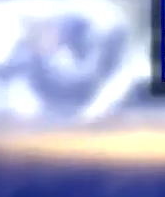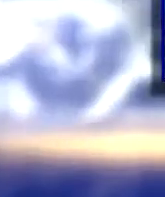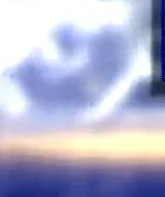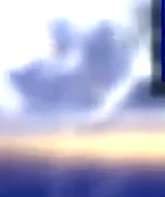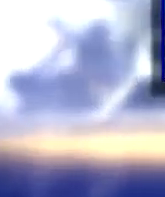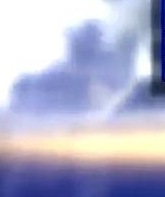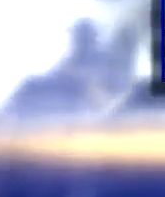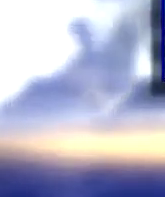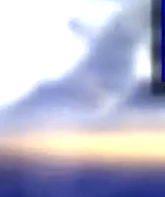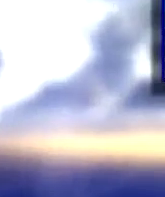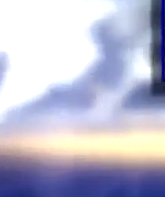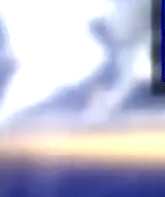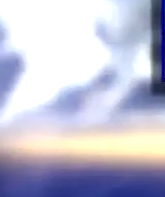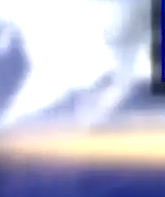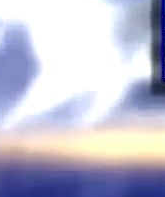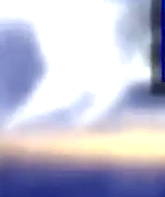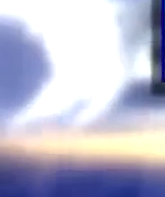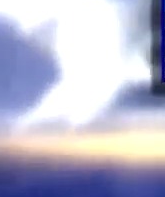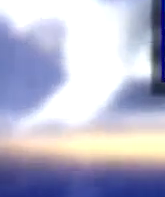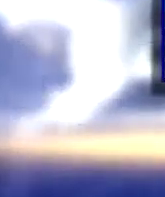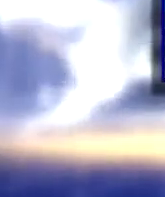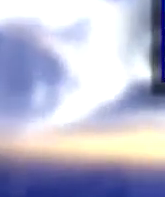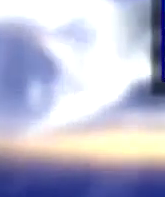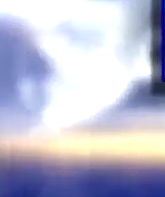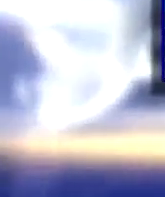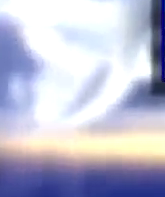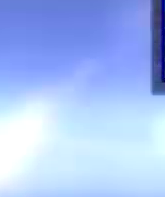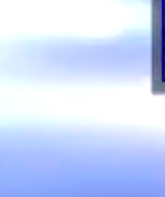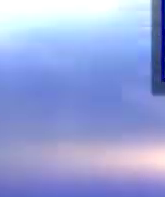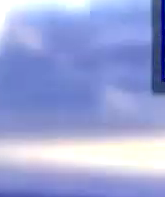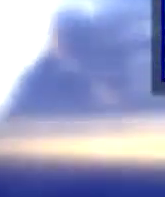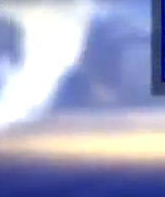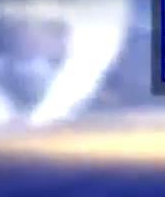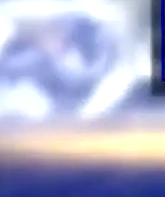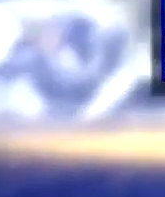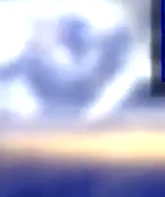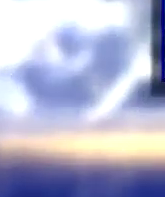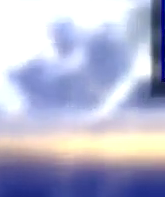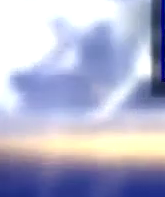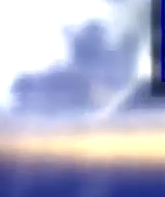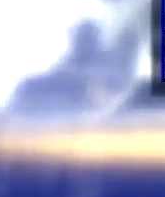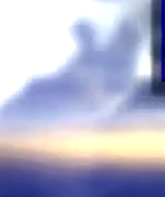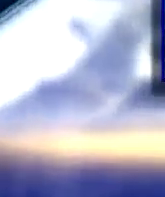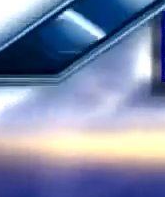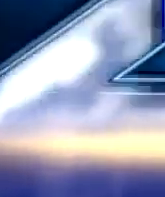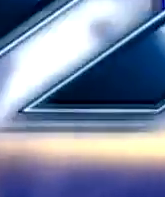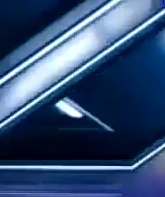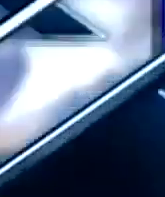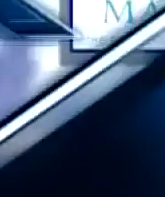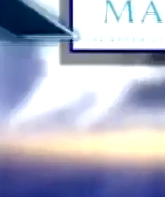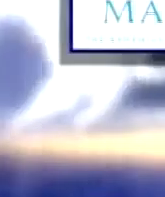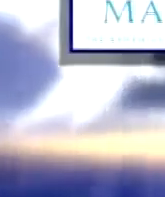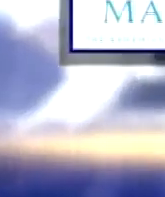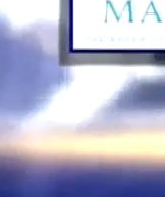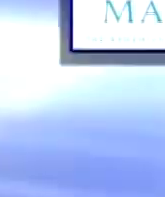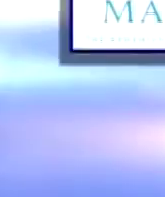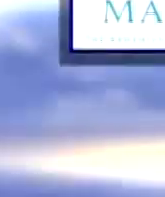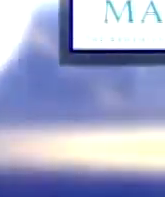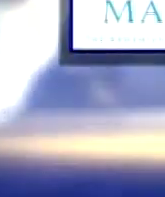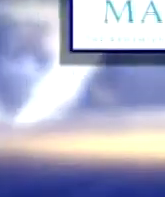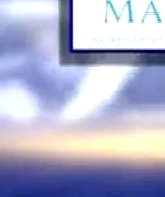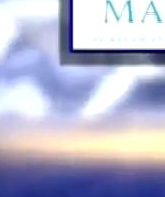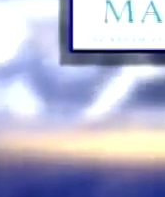in the City Market's food store chain. City Market's weekend blowout sale is designed to clear all existing inventory. Bahama